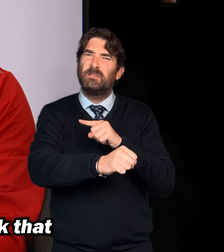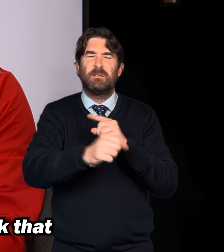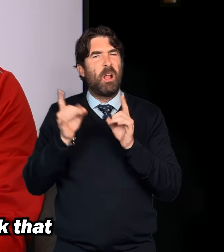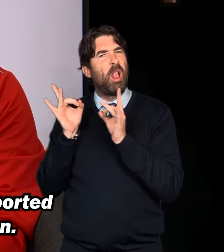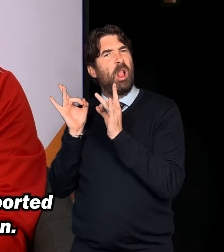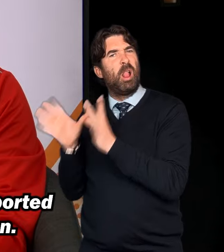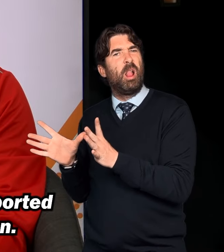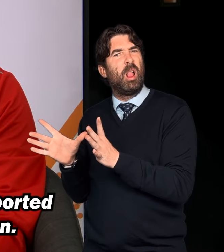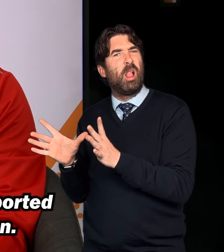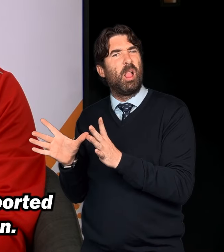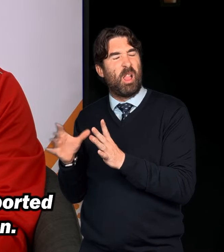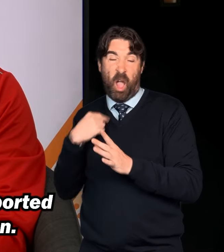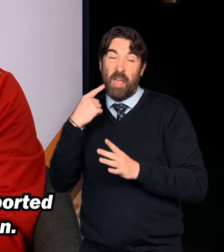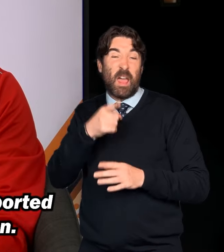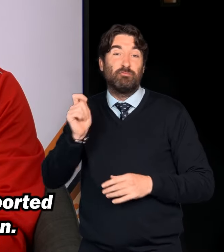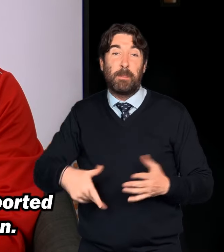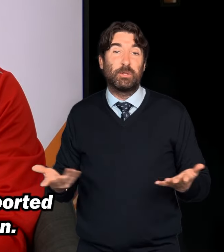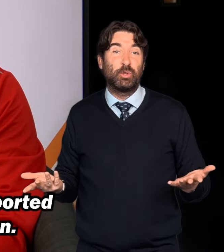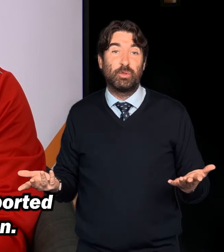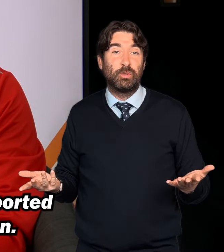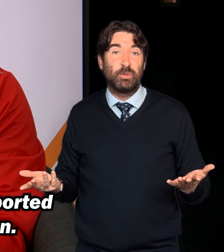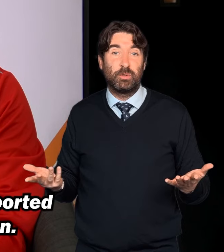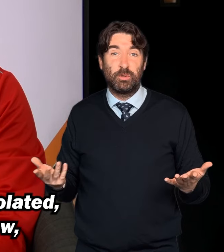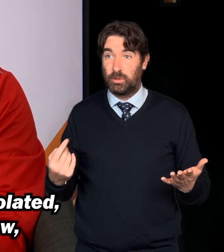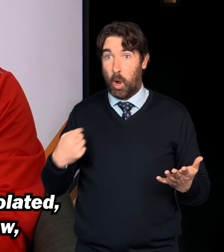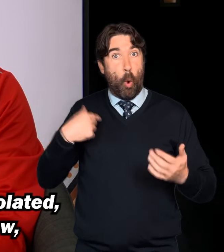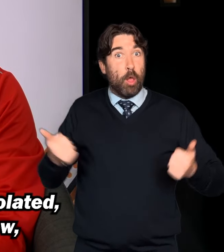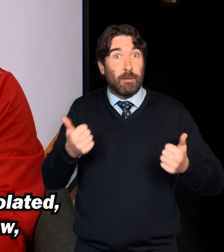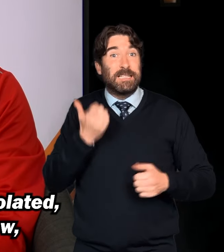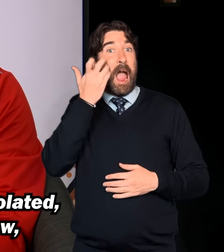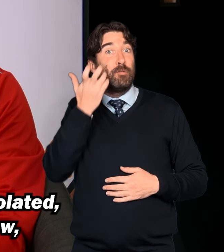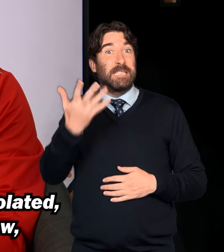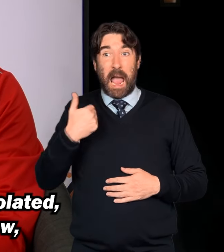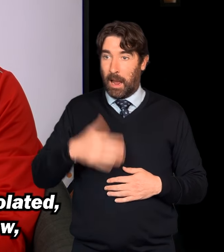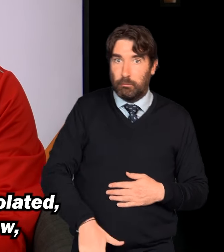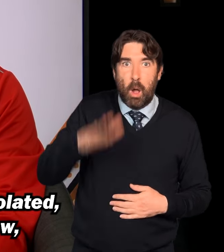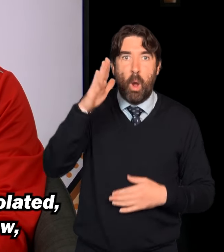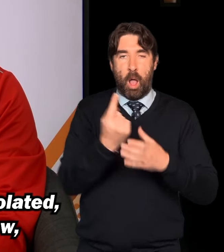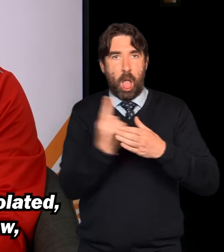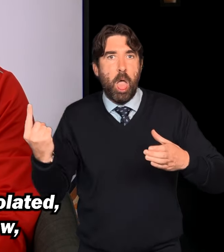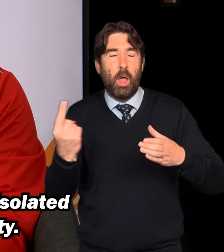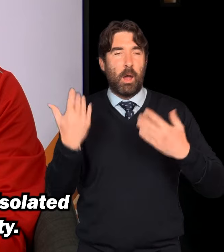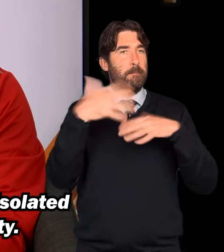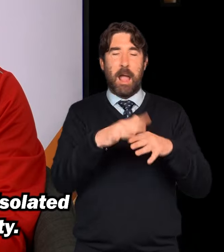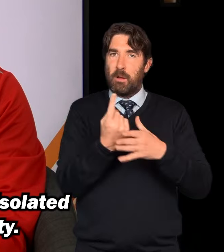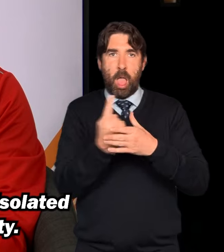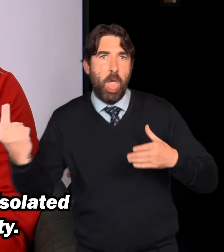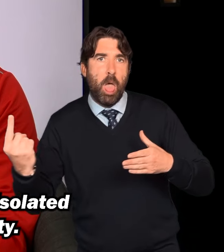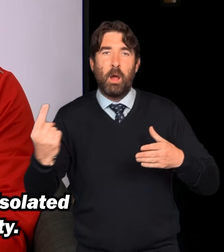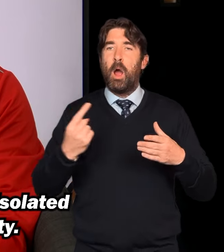think that the fact that we're not supported anyway is discrimination. I think the fact that we're isolated in all our, growing